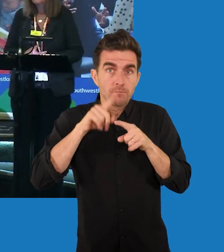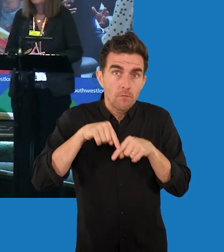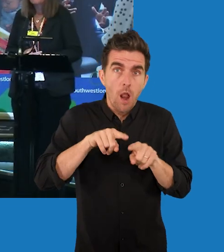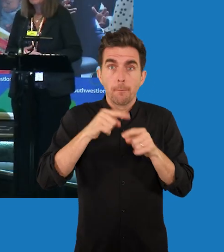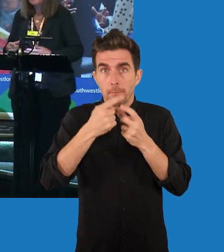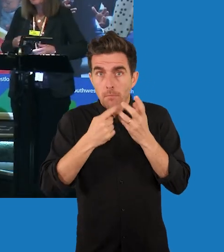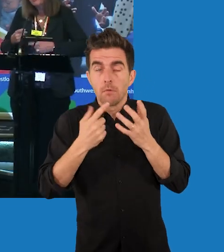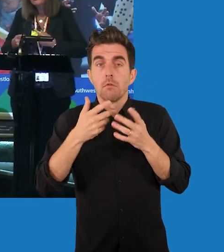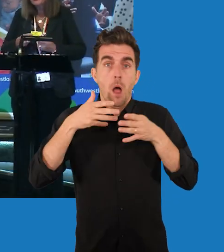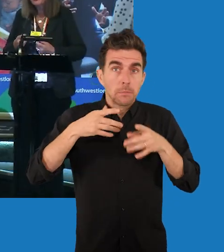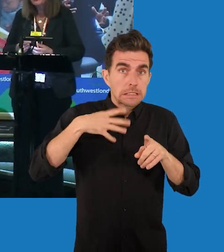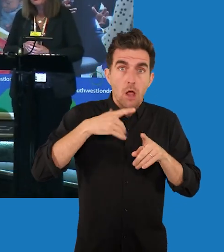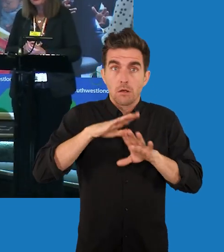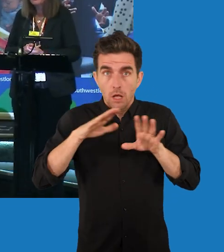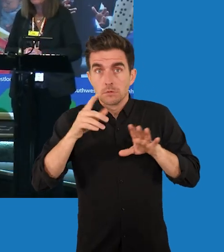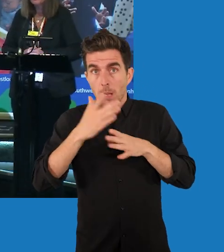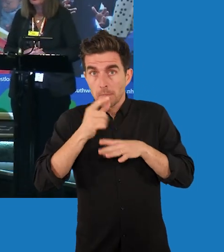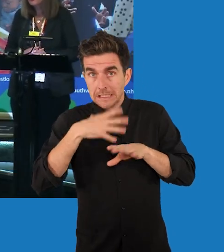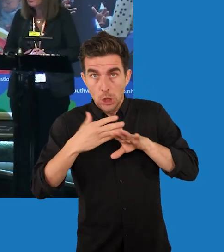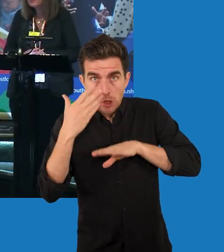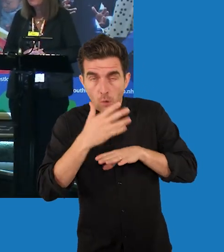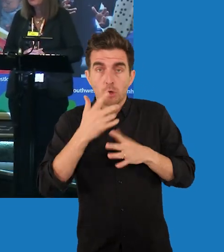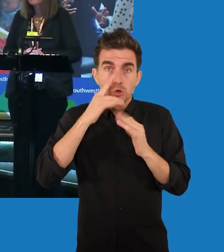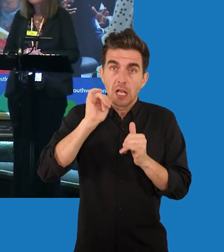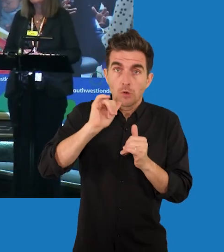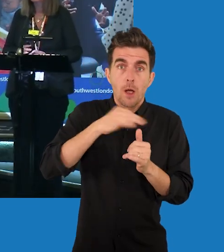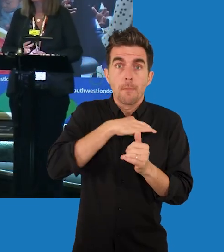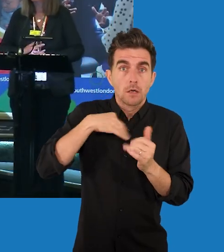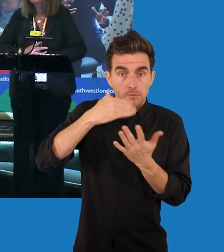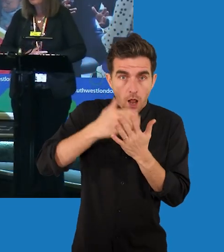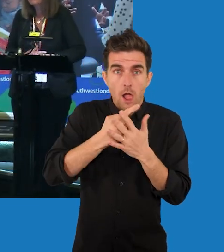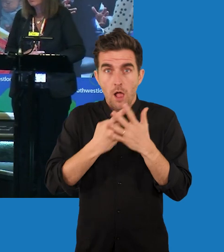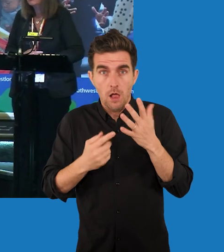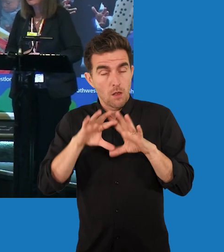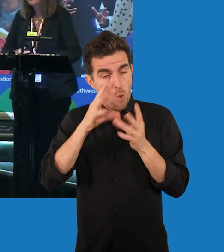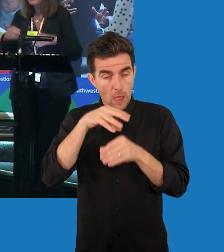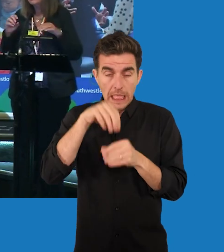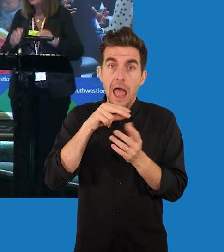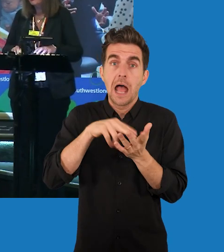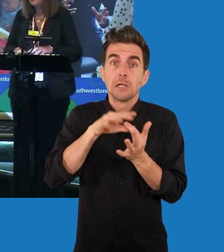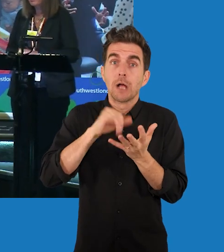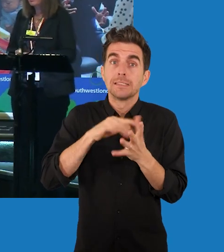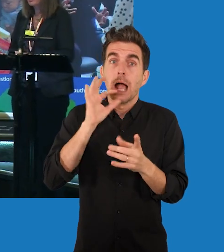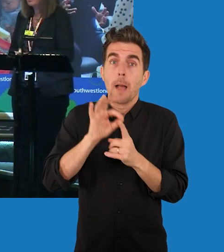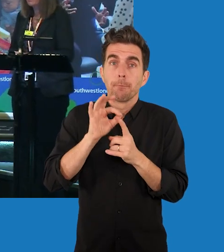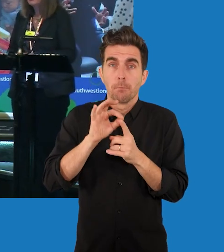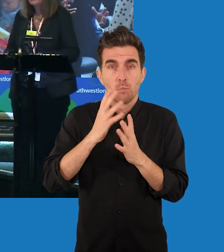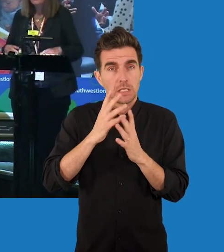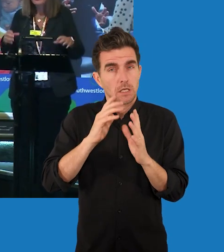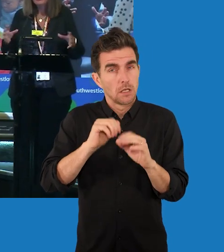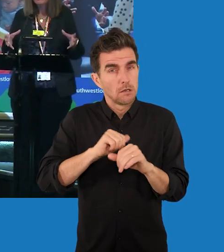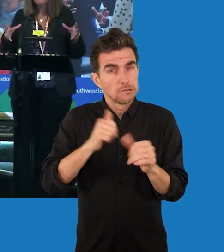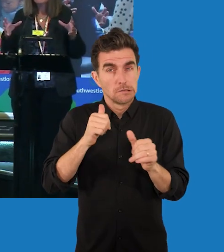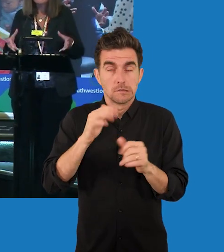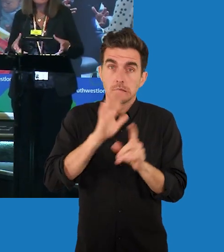can follow up, depending on whether or not your hospital does it, but you can follow up hospital appointments, you can see your medical record, it's all on the NHS app.